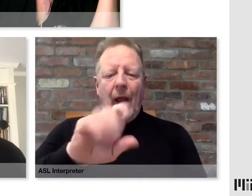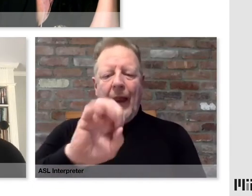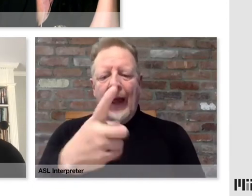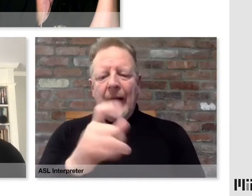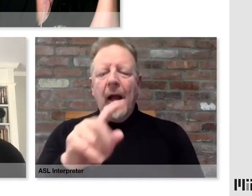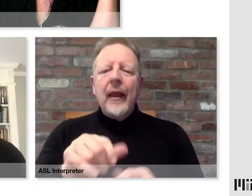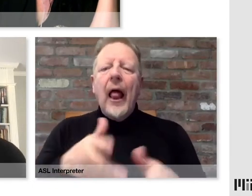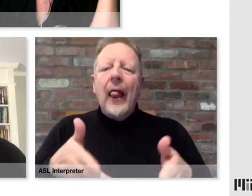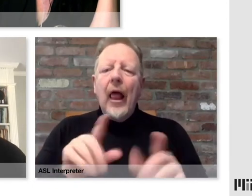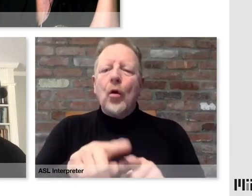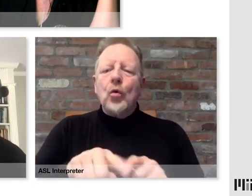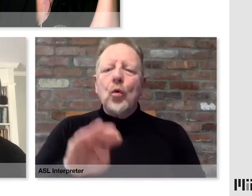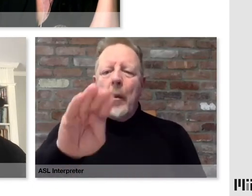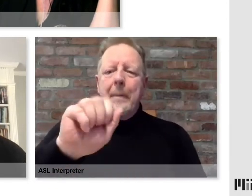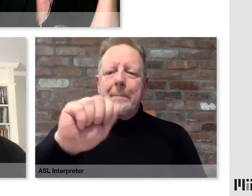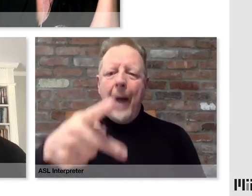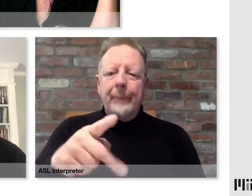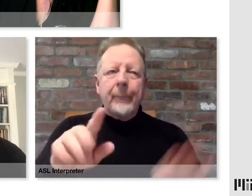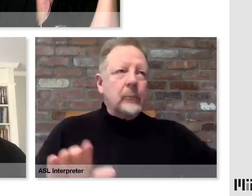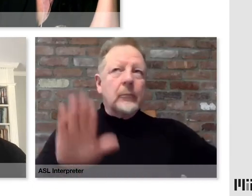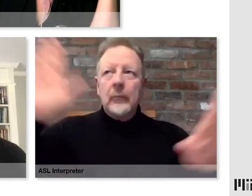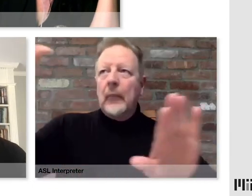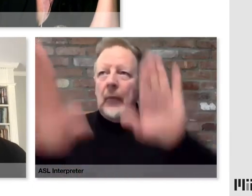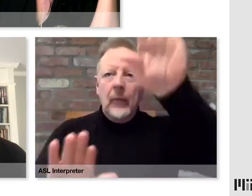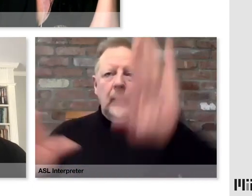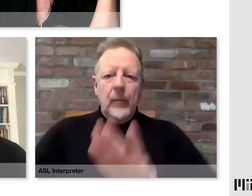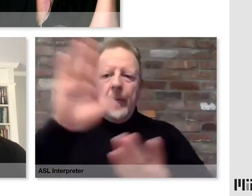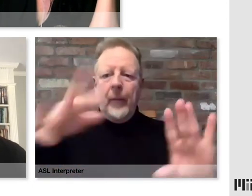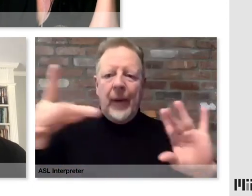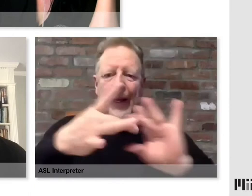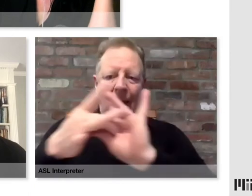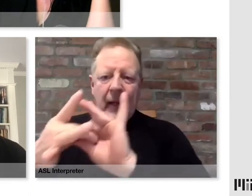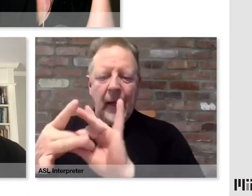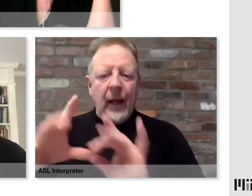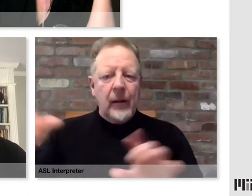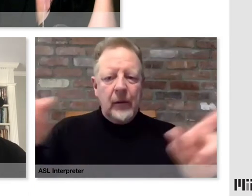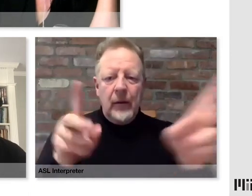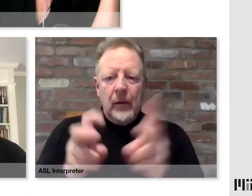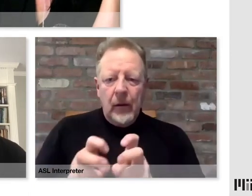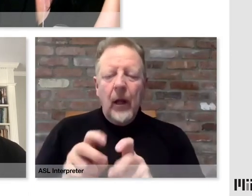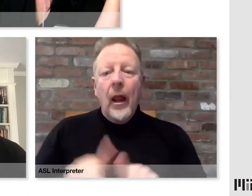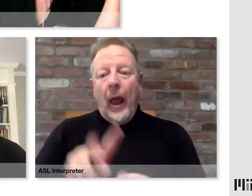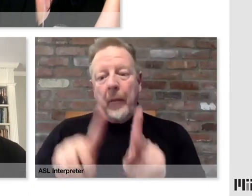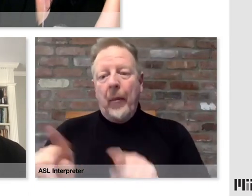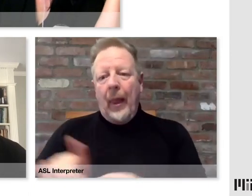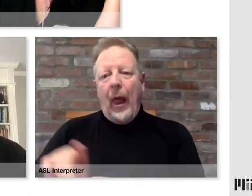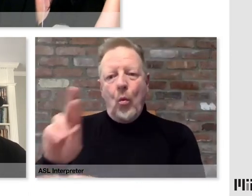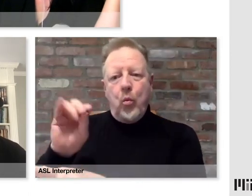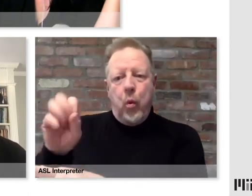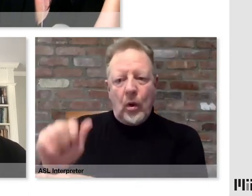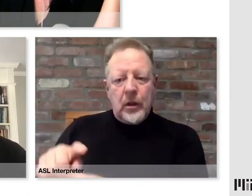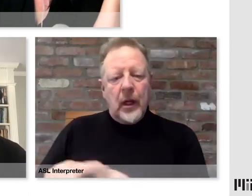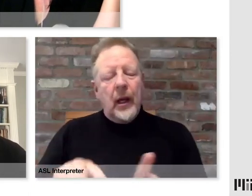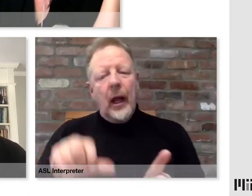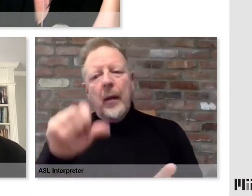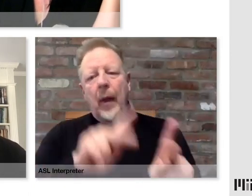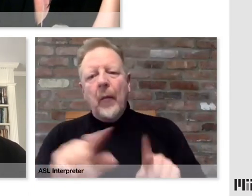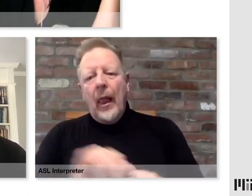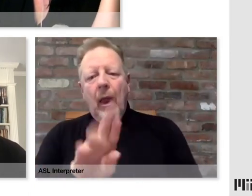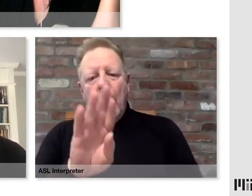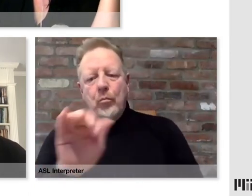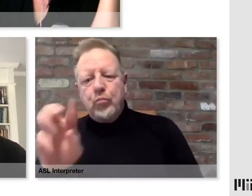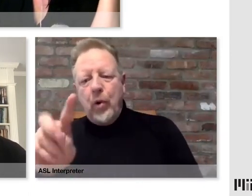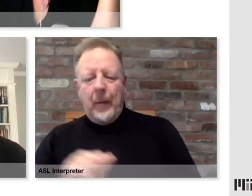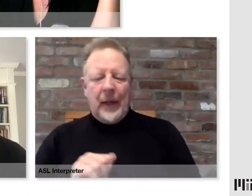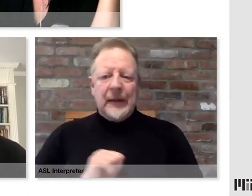map connections. I don't know what it is. I mean, for people like Rosa to help people like Brandon and me to